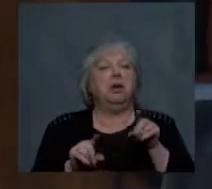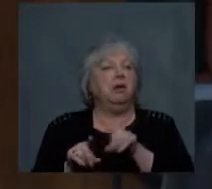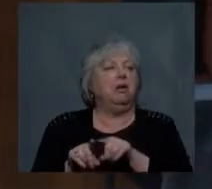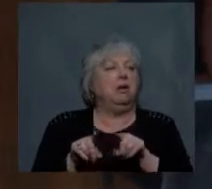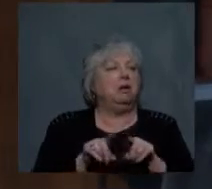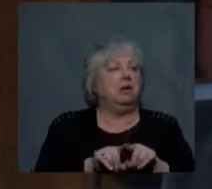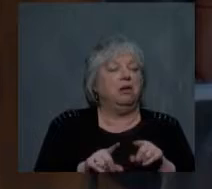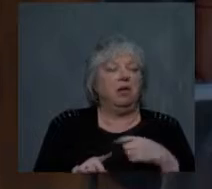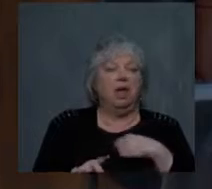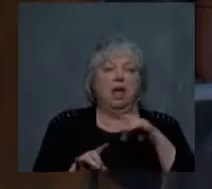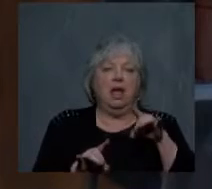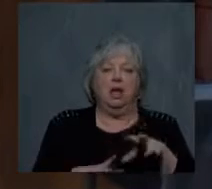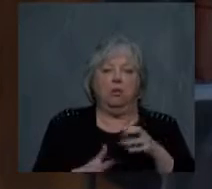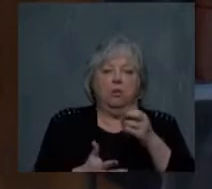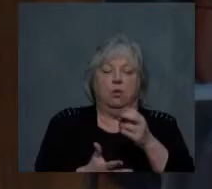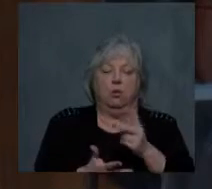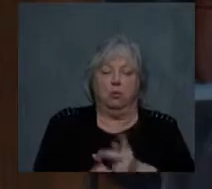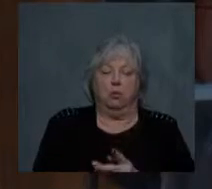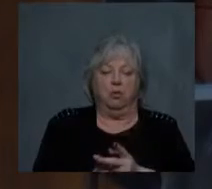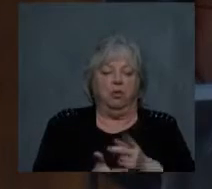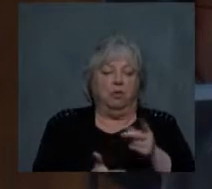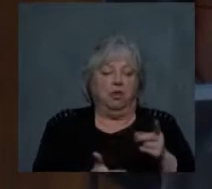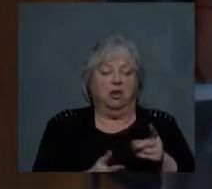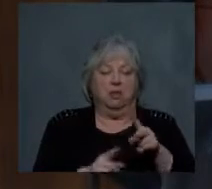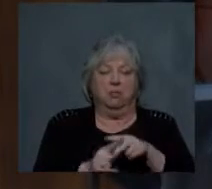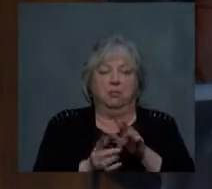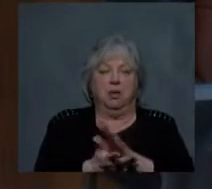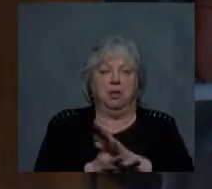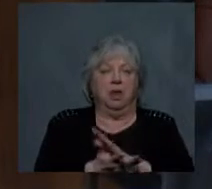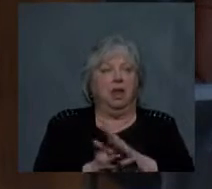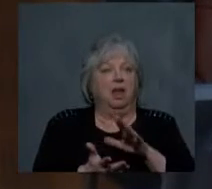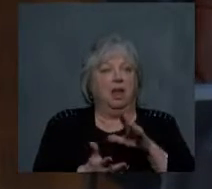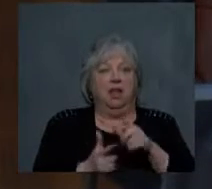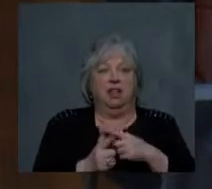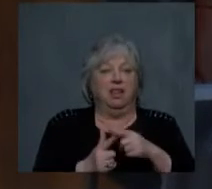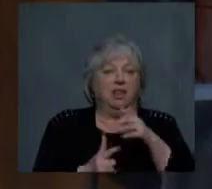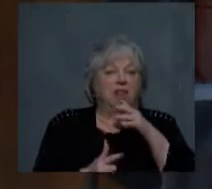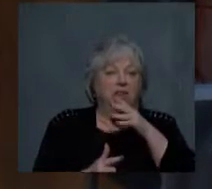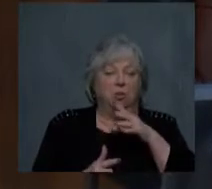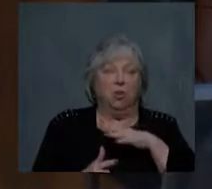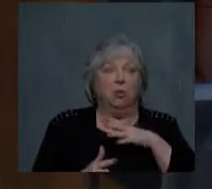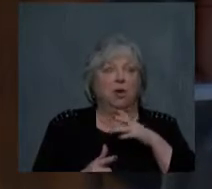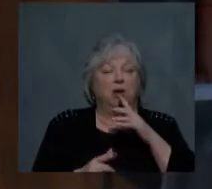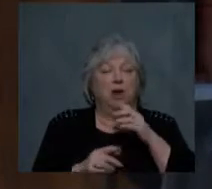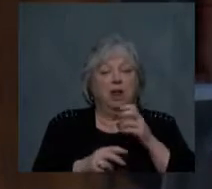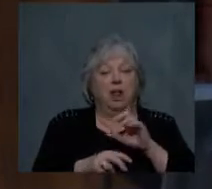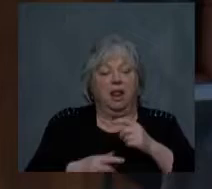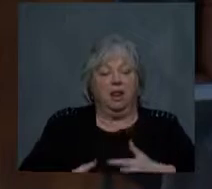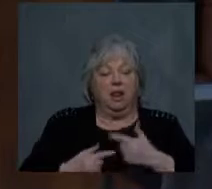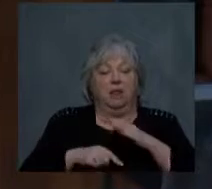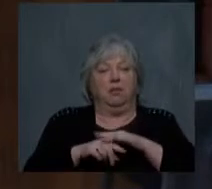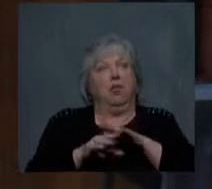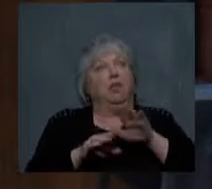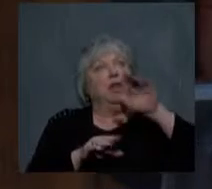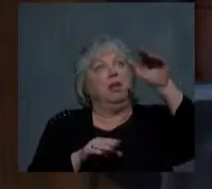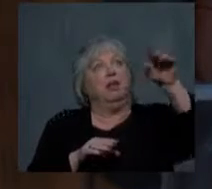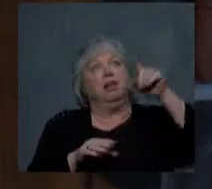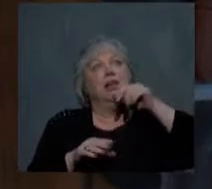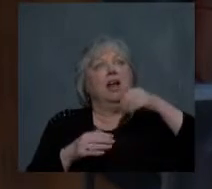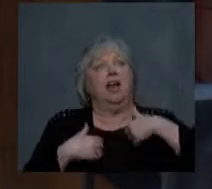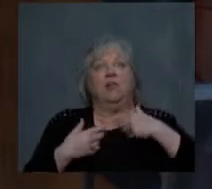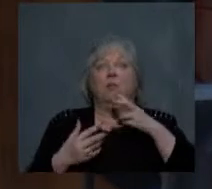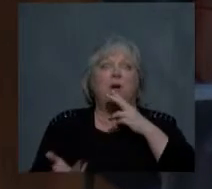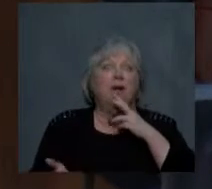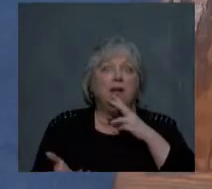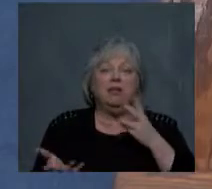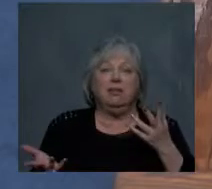I hate to approve these guys and this lady be out of water half the time. Well, and